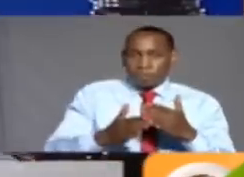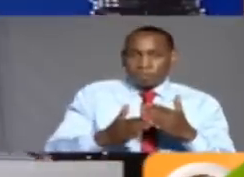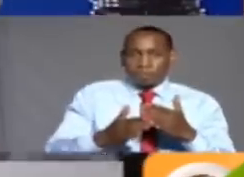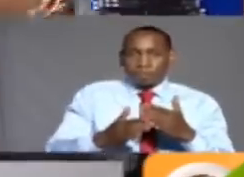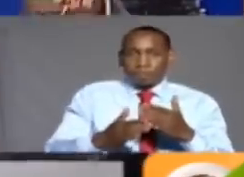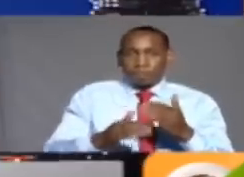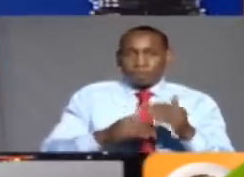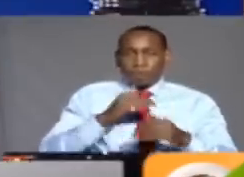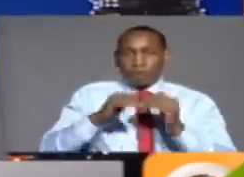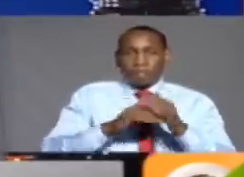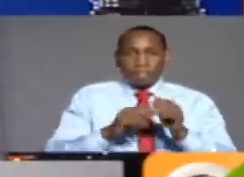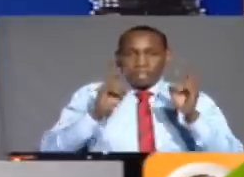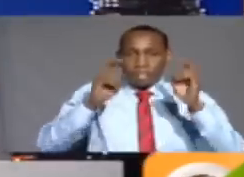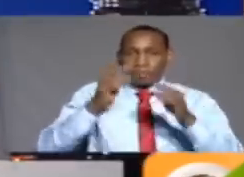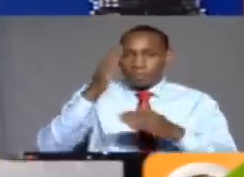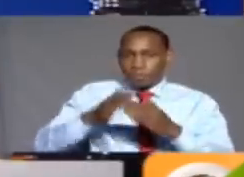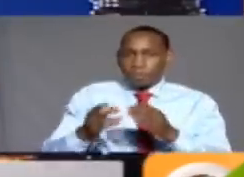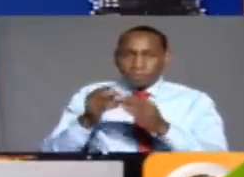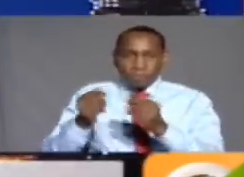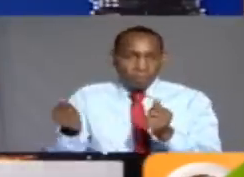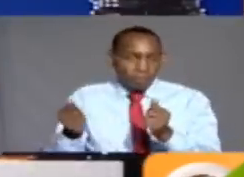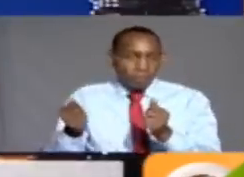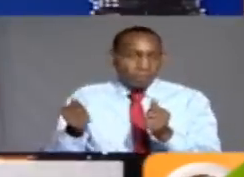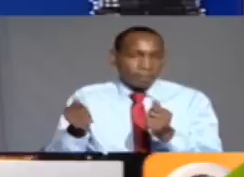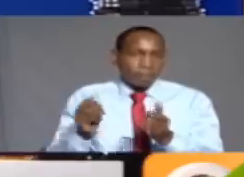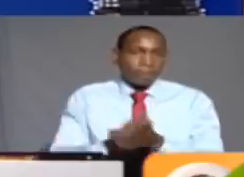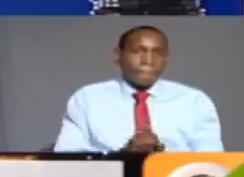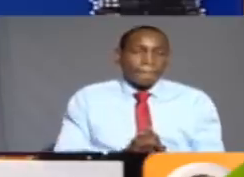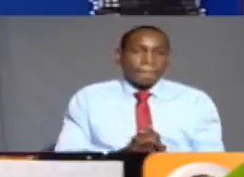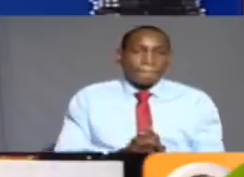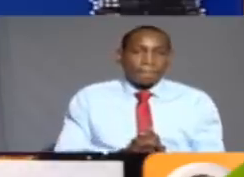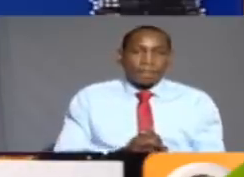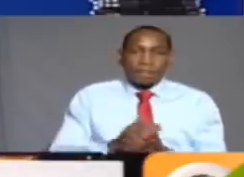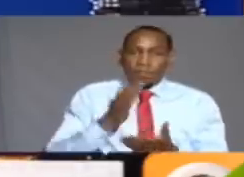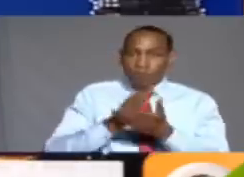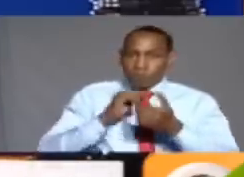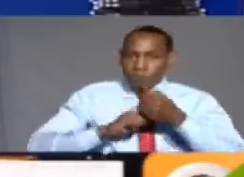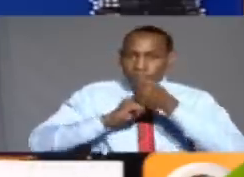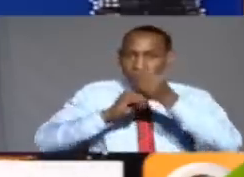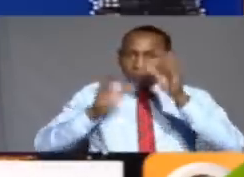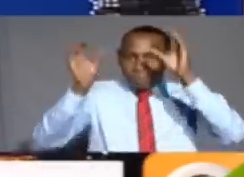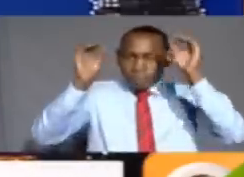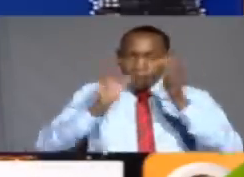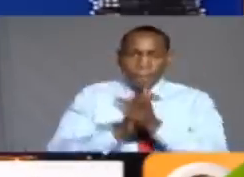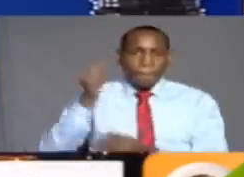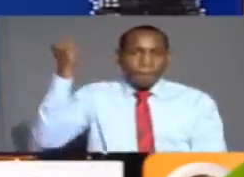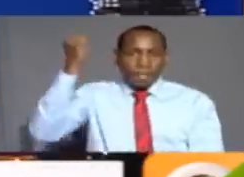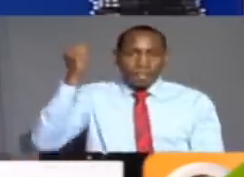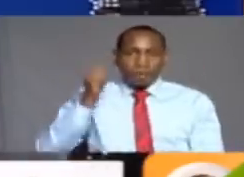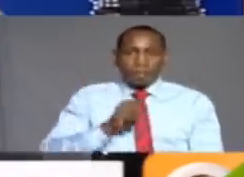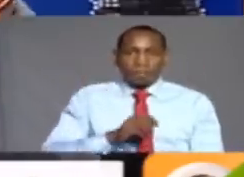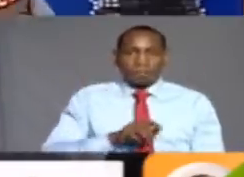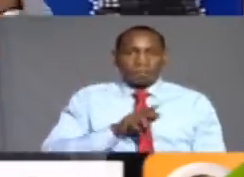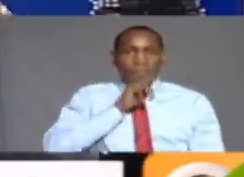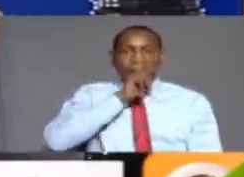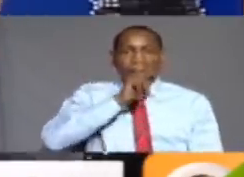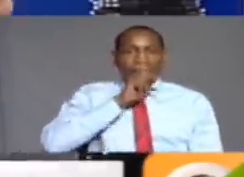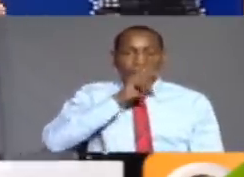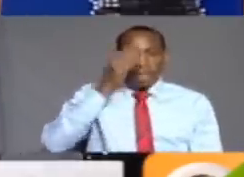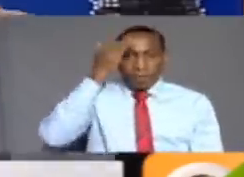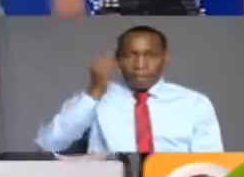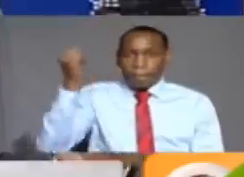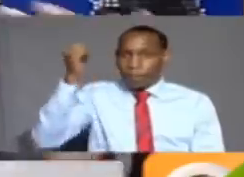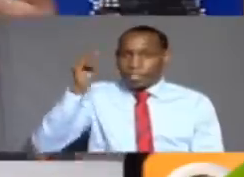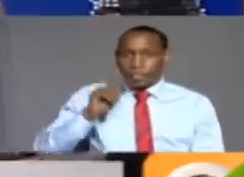Wanjiku issues, let us stop looking for solution. Because I am with the president on the issue of political noise. Because that